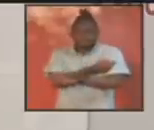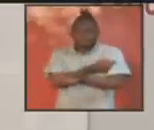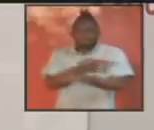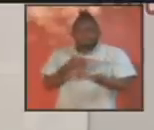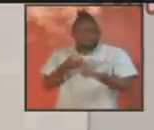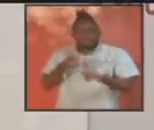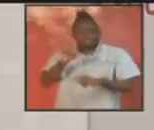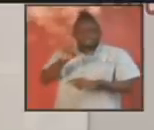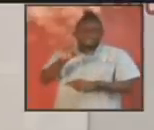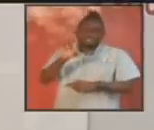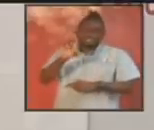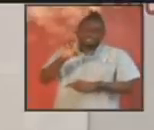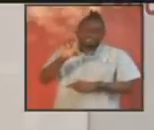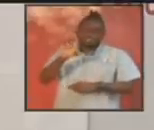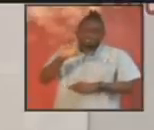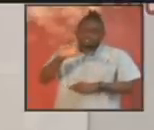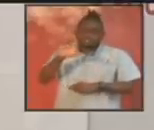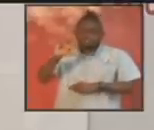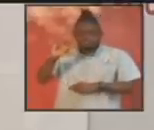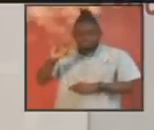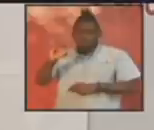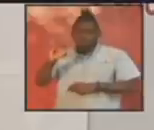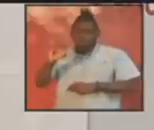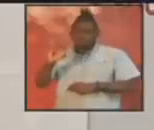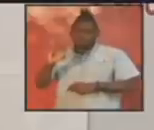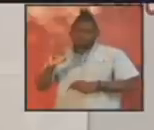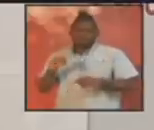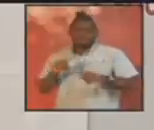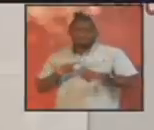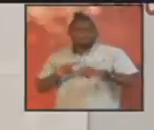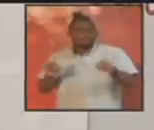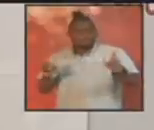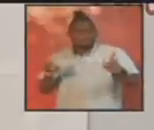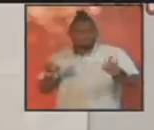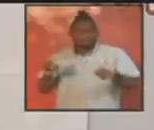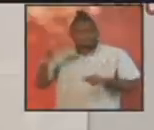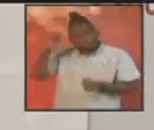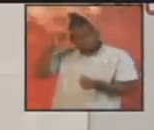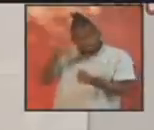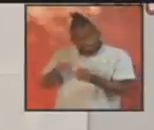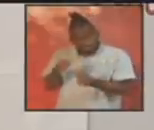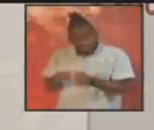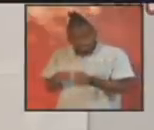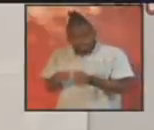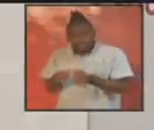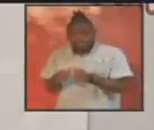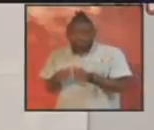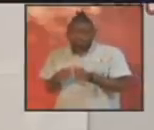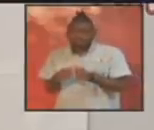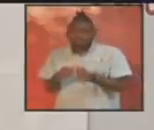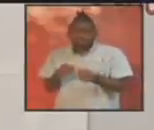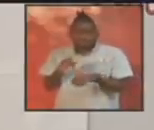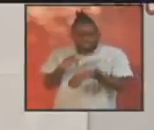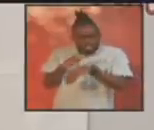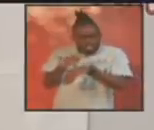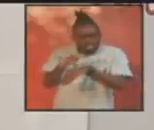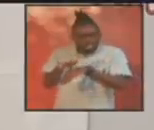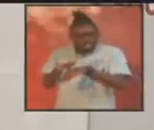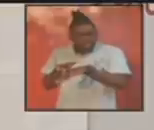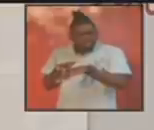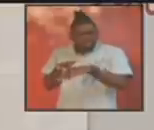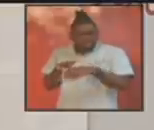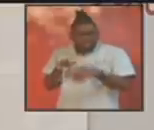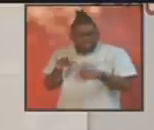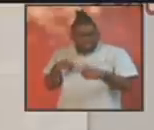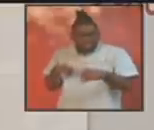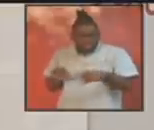as yet available. But we need to bear in mind we are in the relatively early days of vaccine